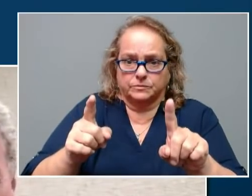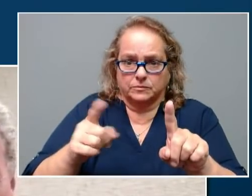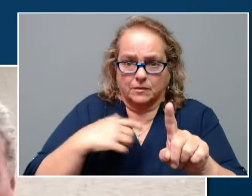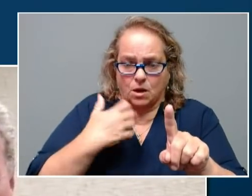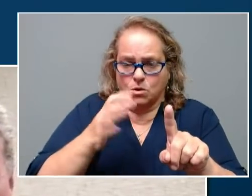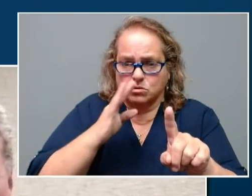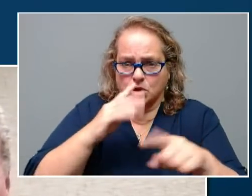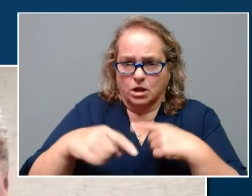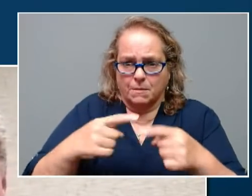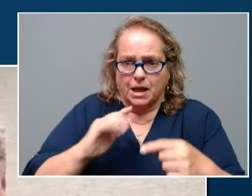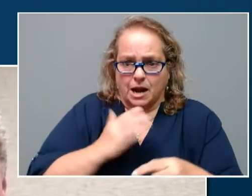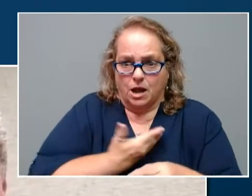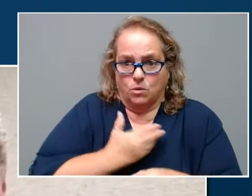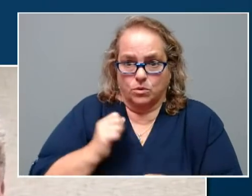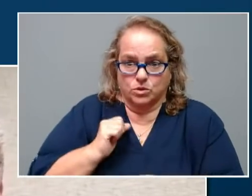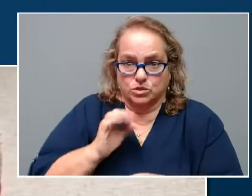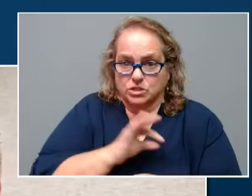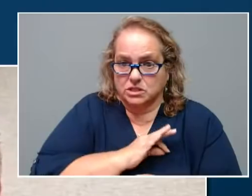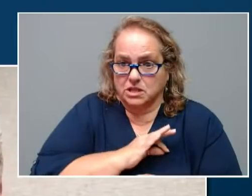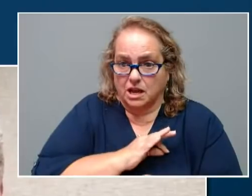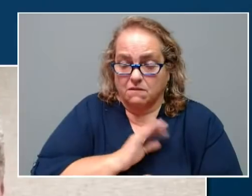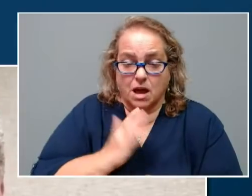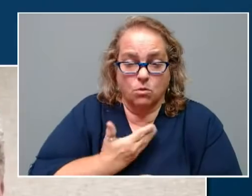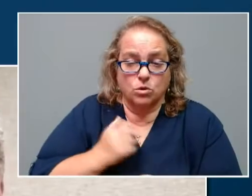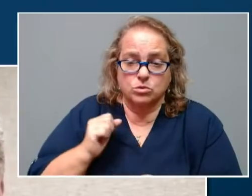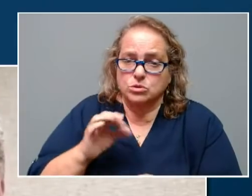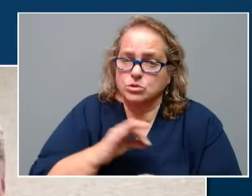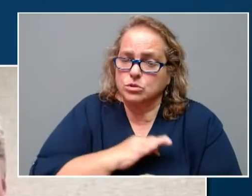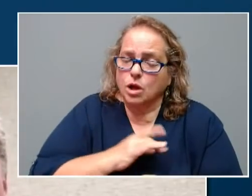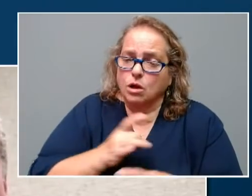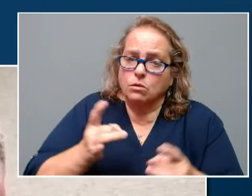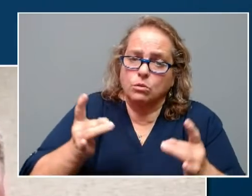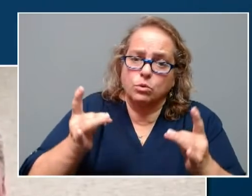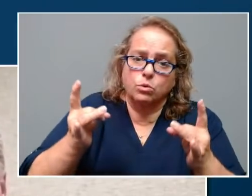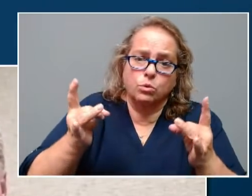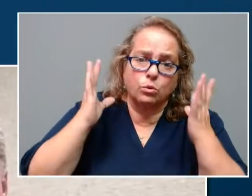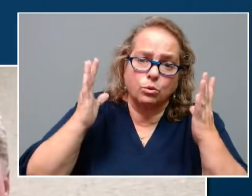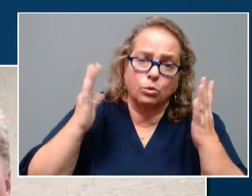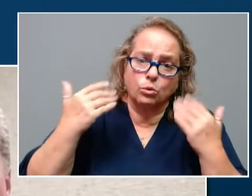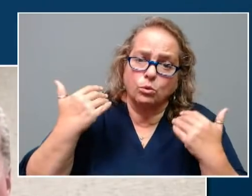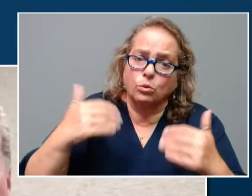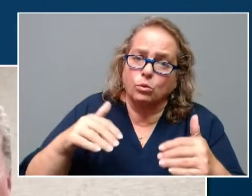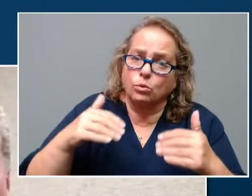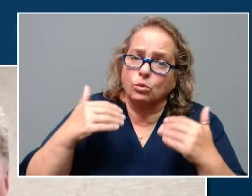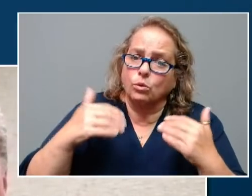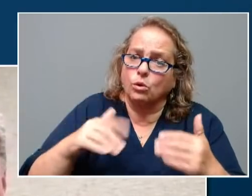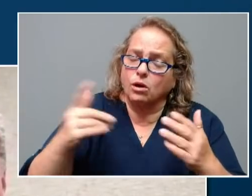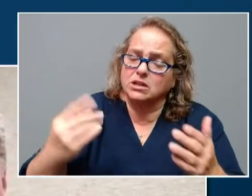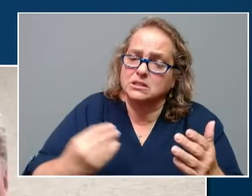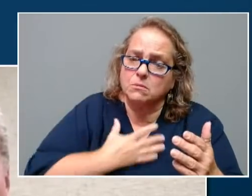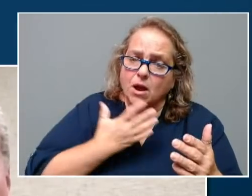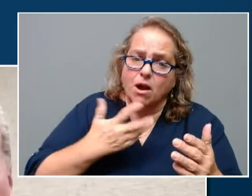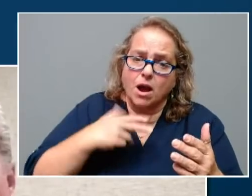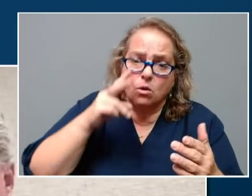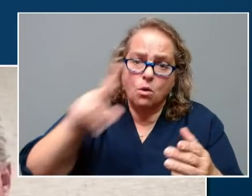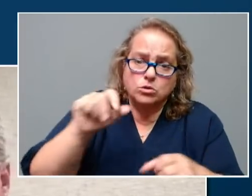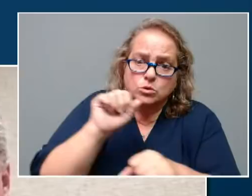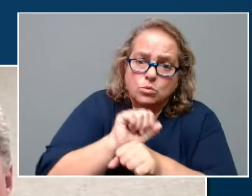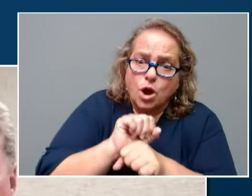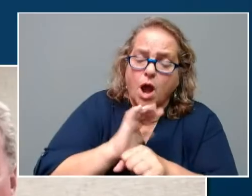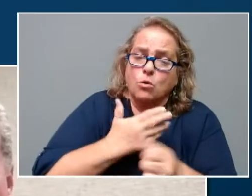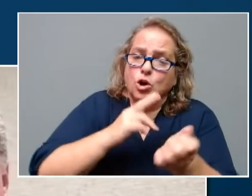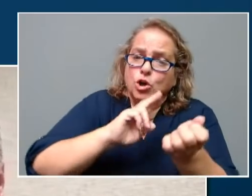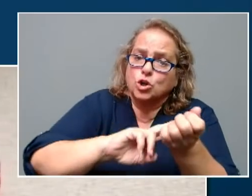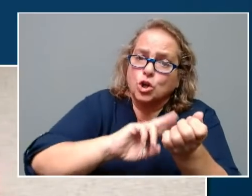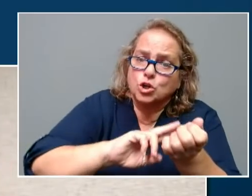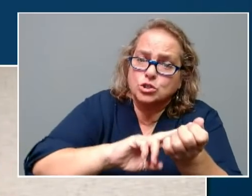incredible and truly awe-inspiring as I watch them at work. Our nurses, our respiratory therapists, our folks